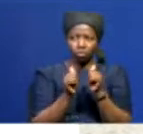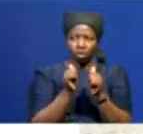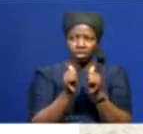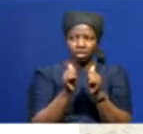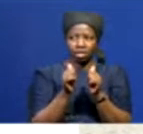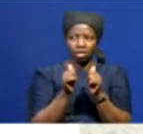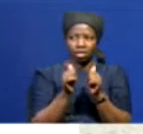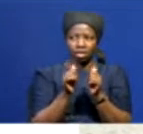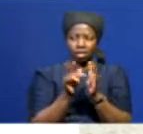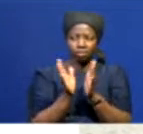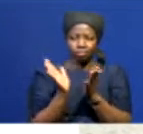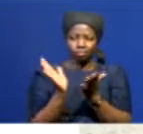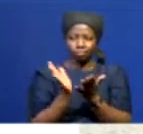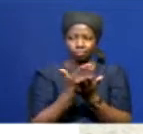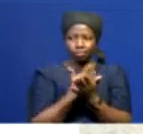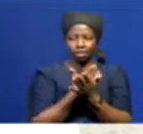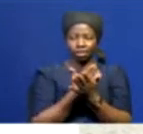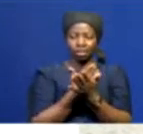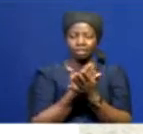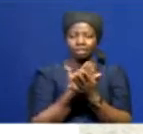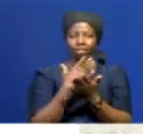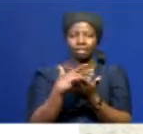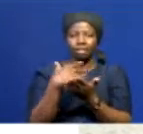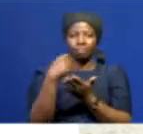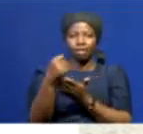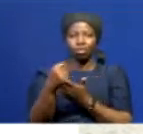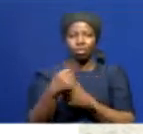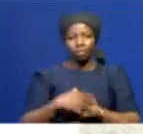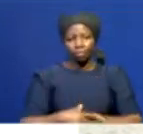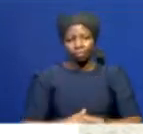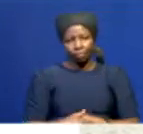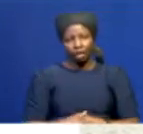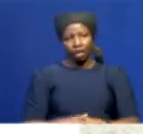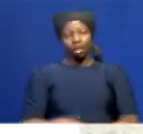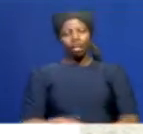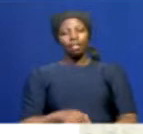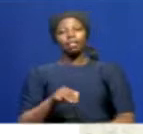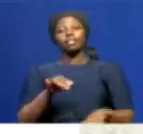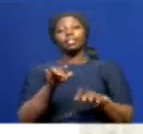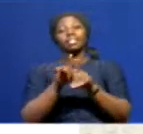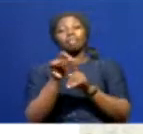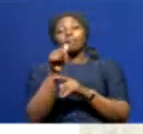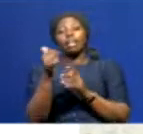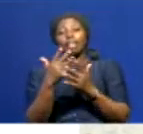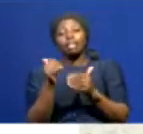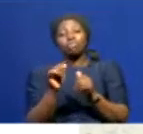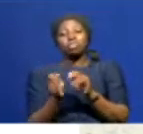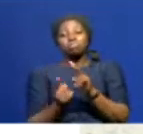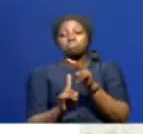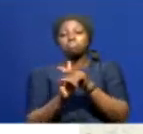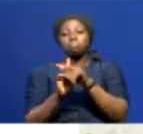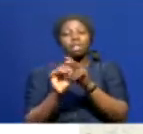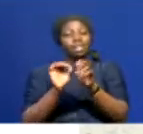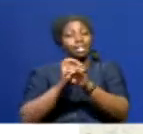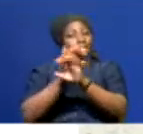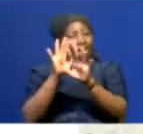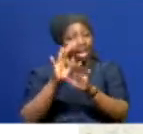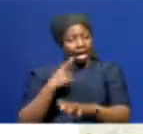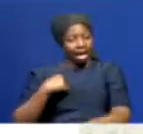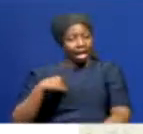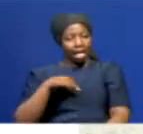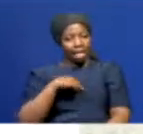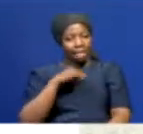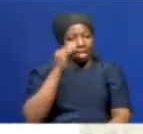suspension. And also one thing also that came out clear from the bench is that we know the